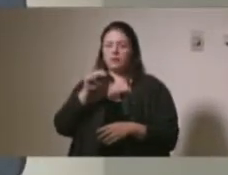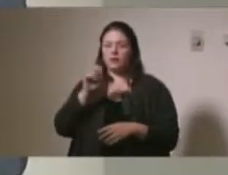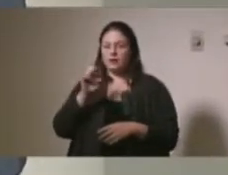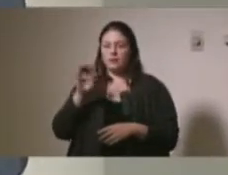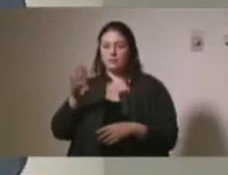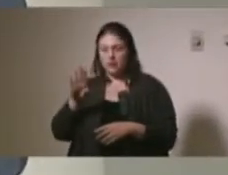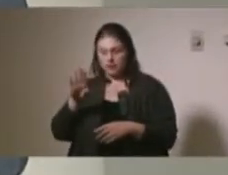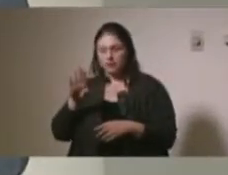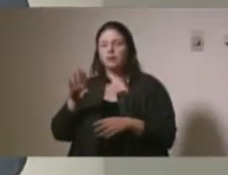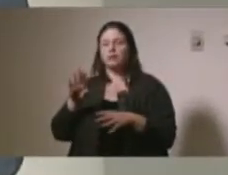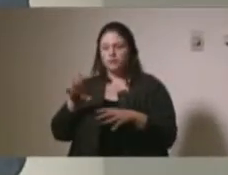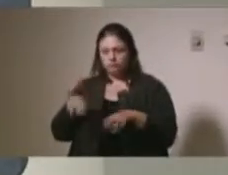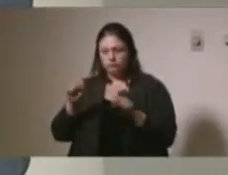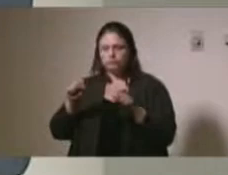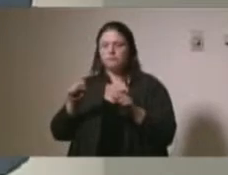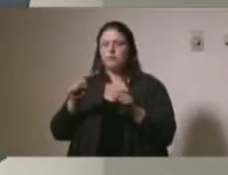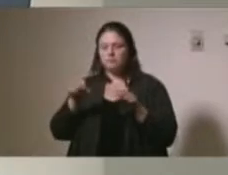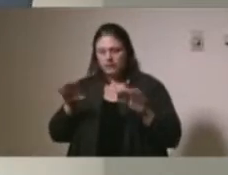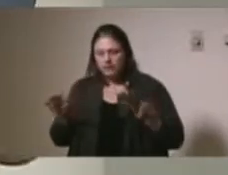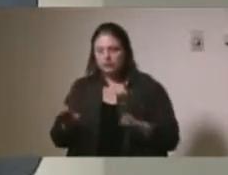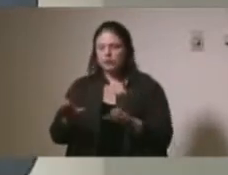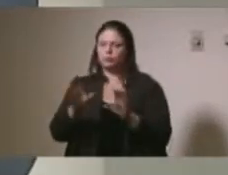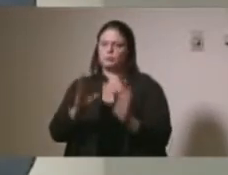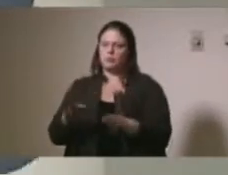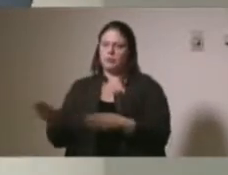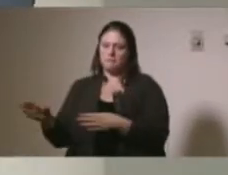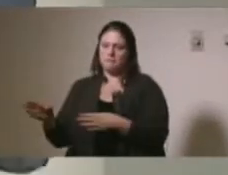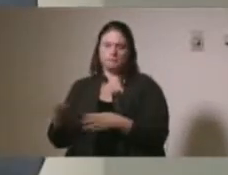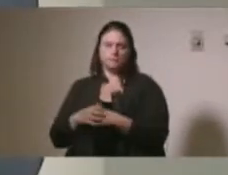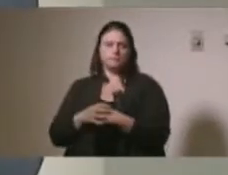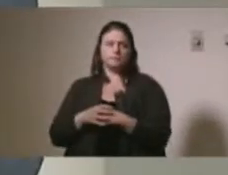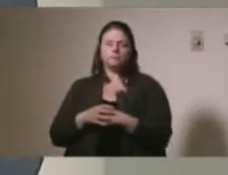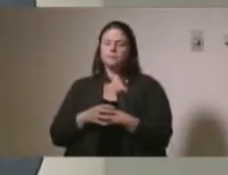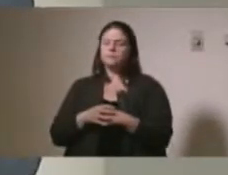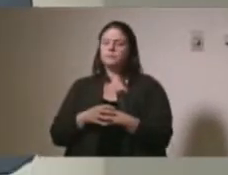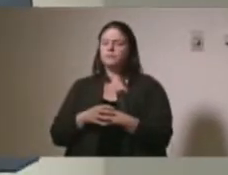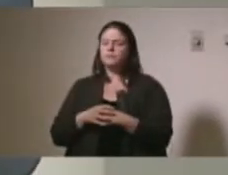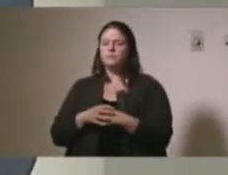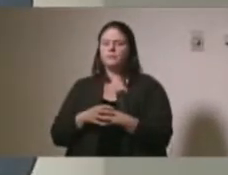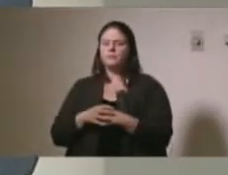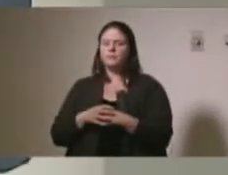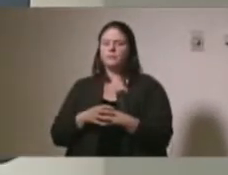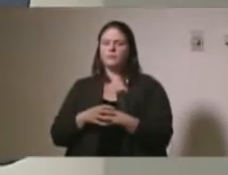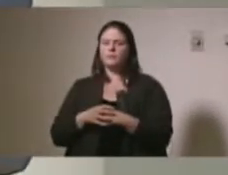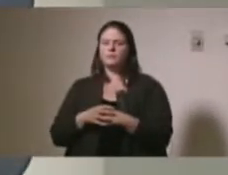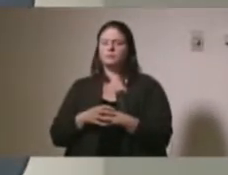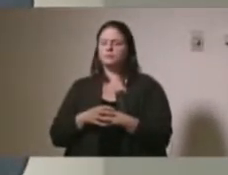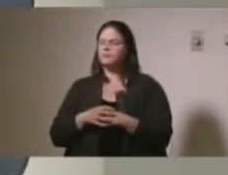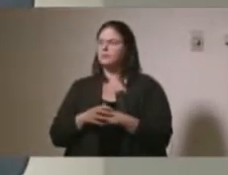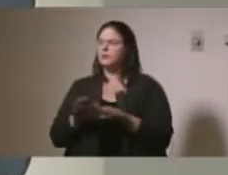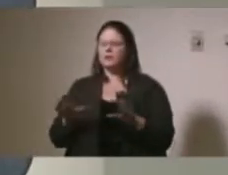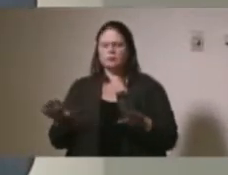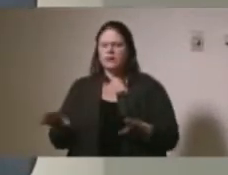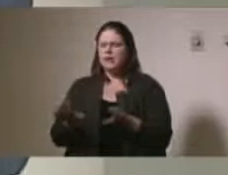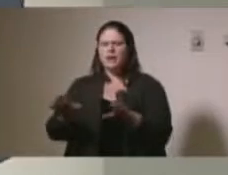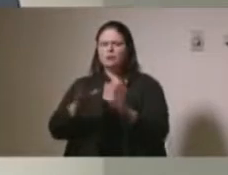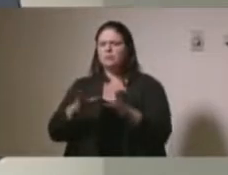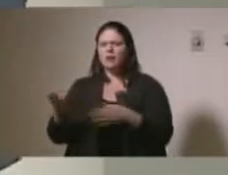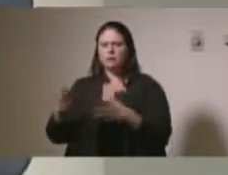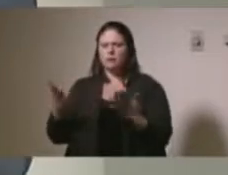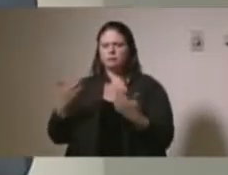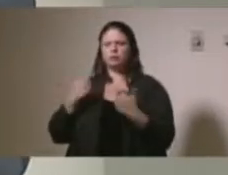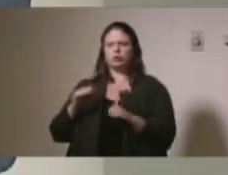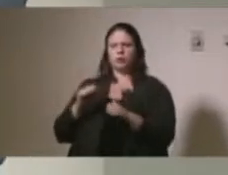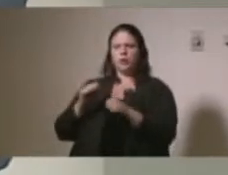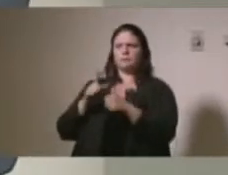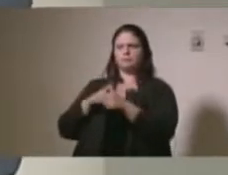adopted an action plan that tries to fight this political battle